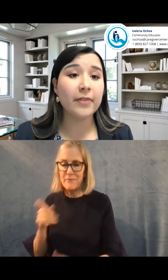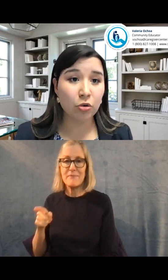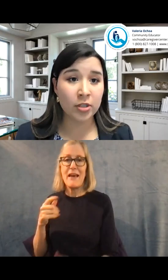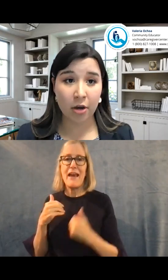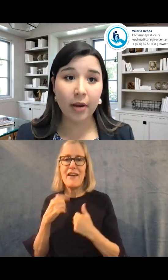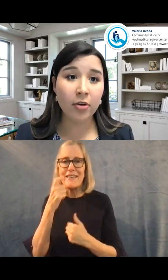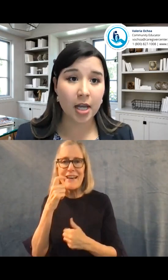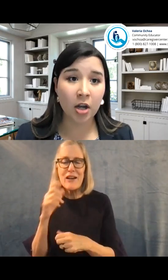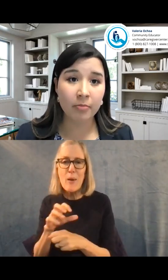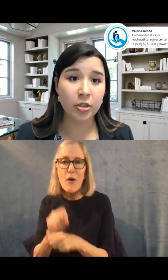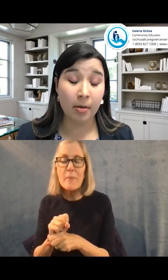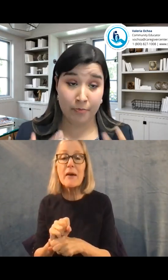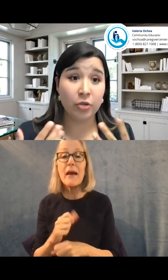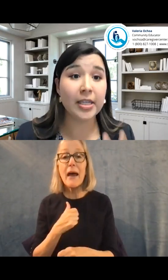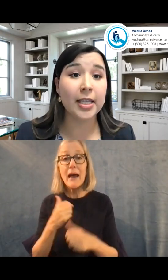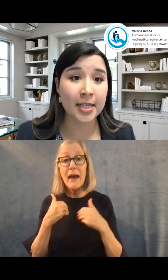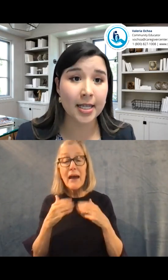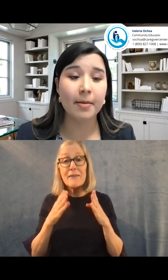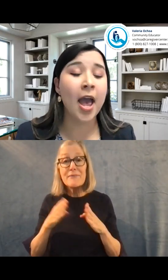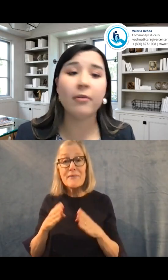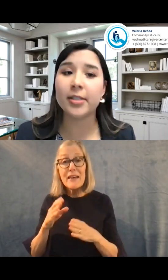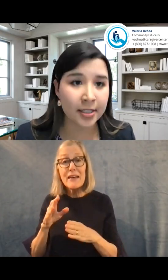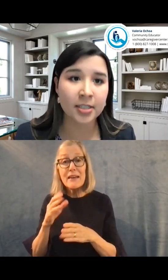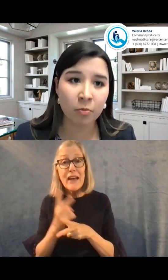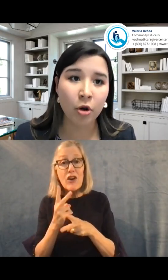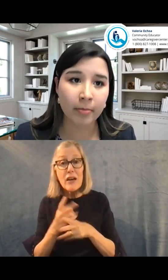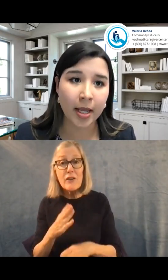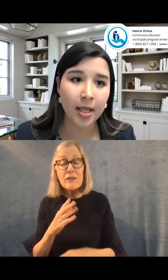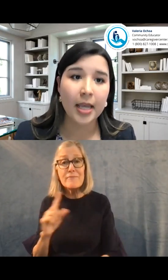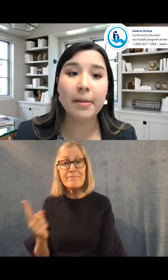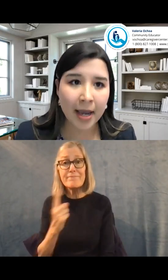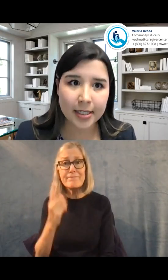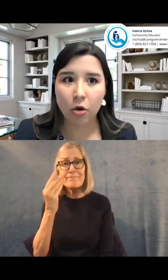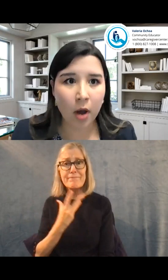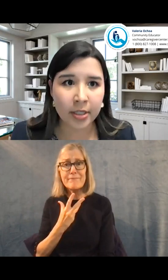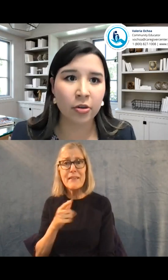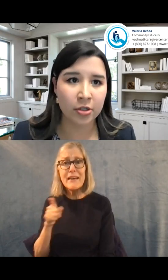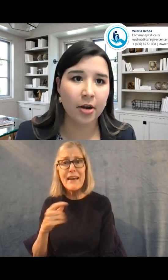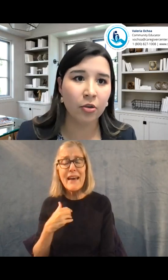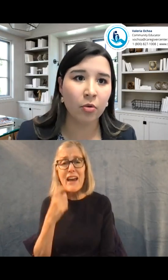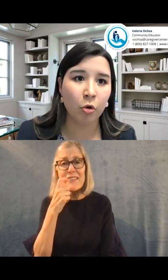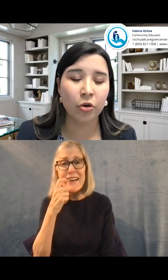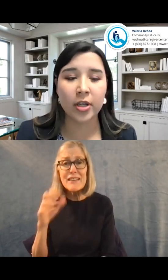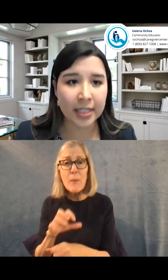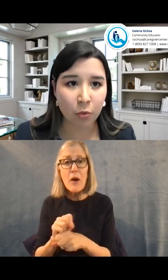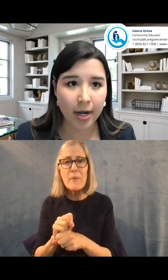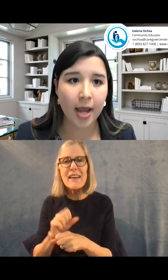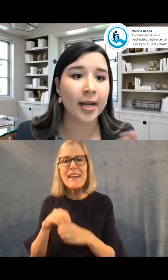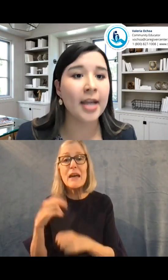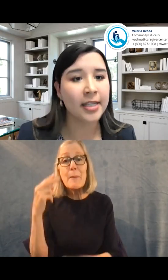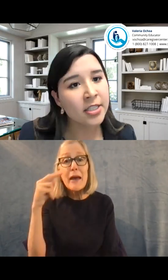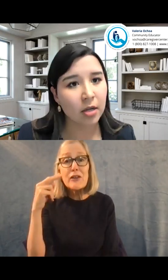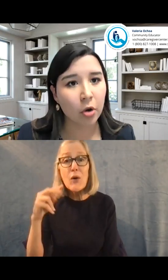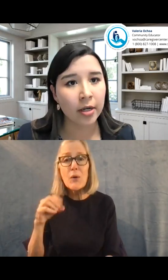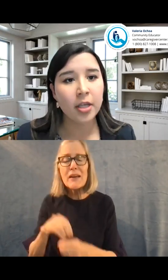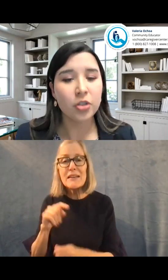had individuals, caregivers that come to me and they say, I have a dentist appointment in Mexico on the other side of the border in Tijuana, and